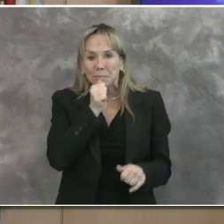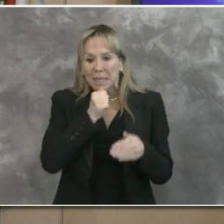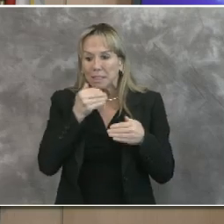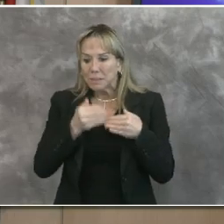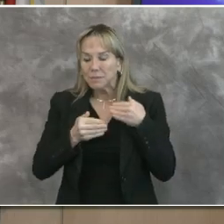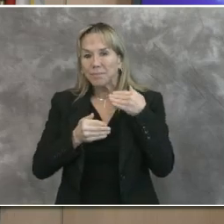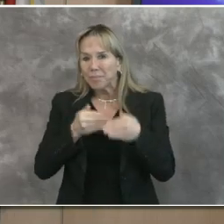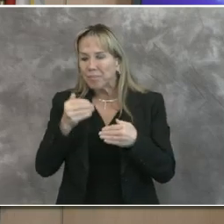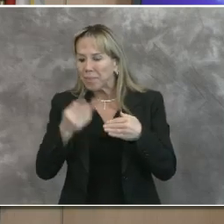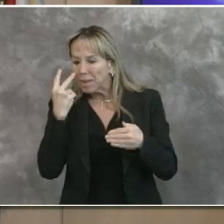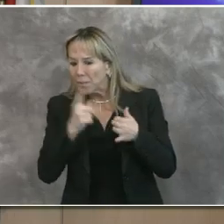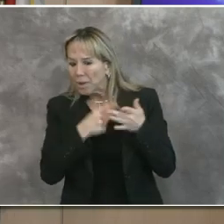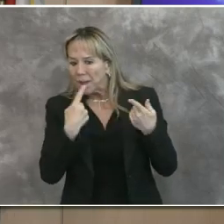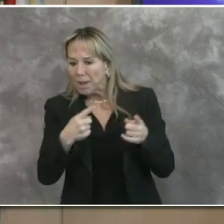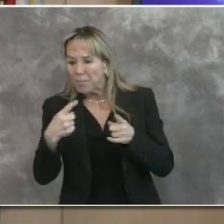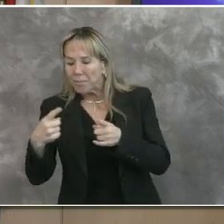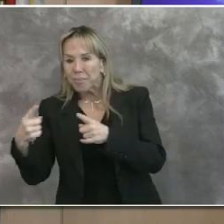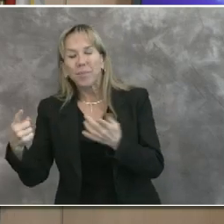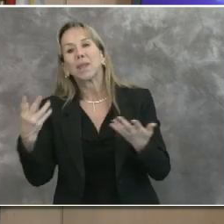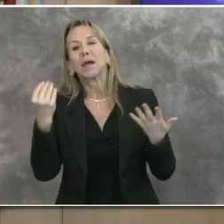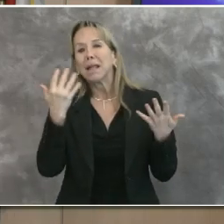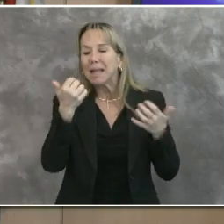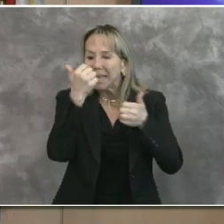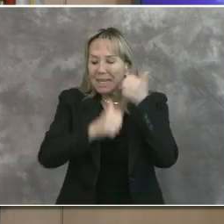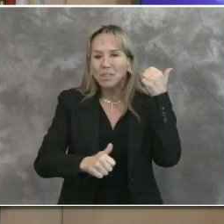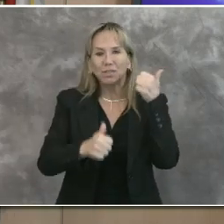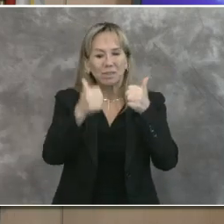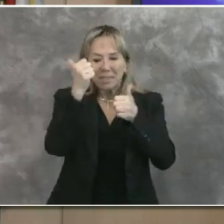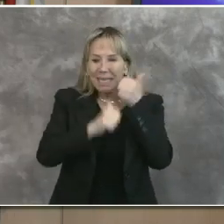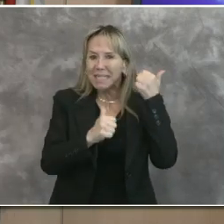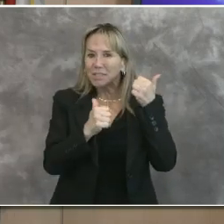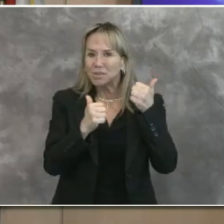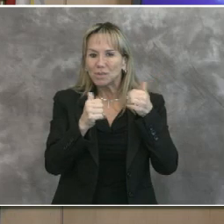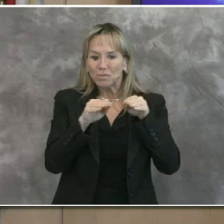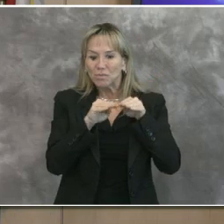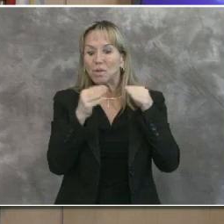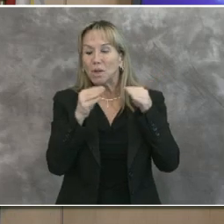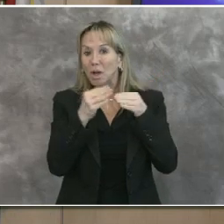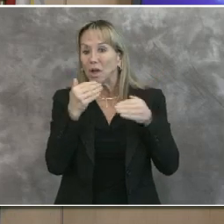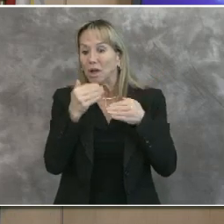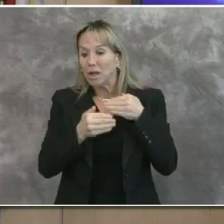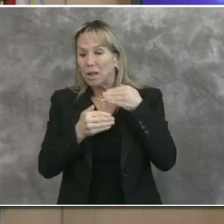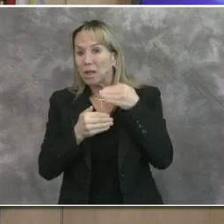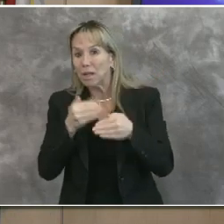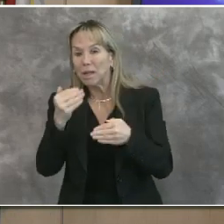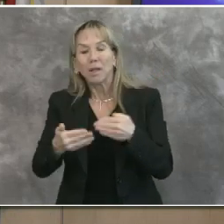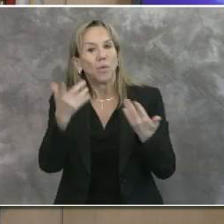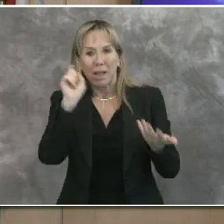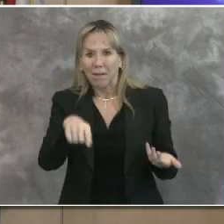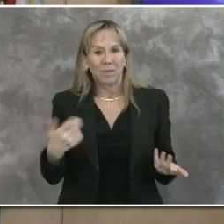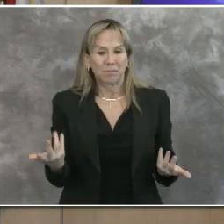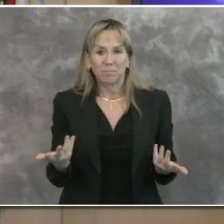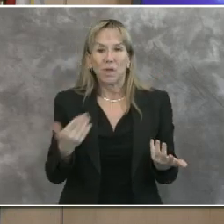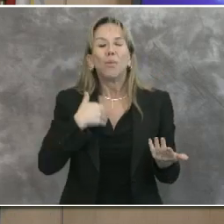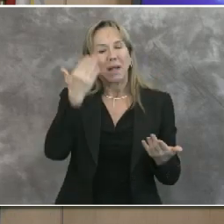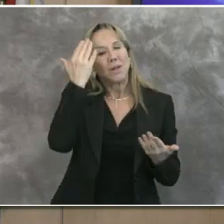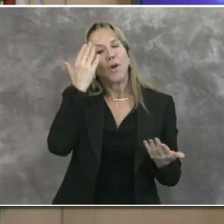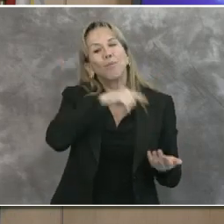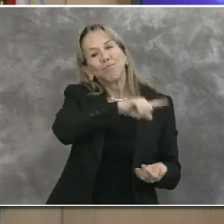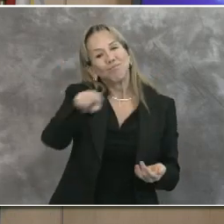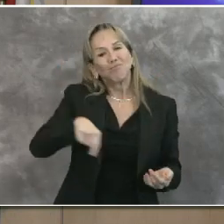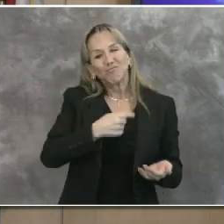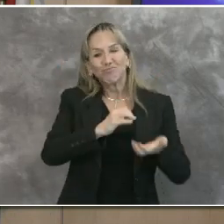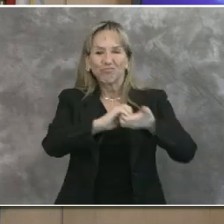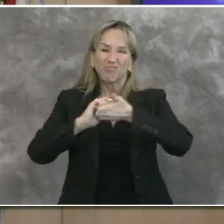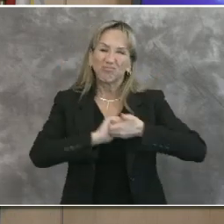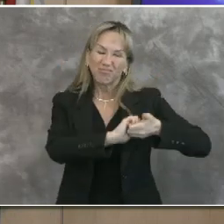through the challenges, through the opportunities, through each and every one of these steps, knowing that as a community we are all in this together and we